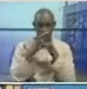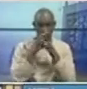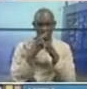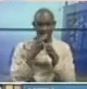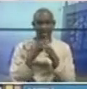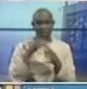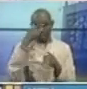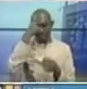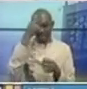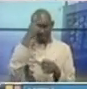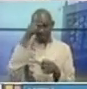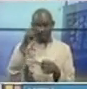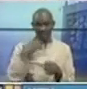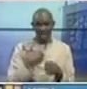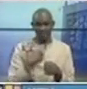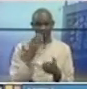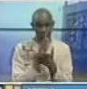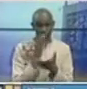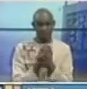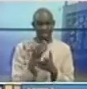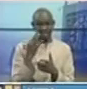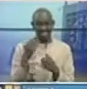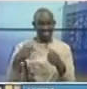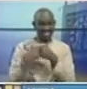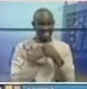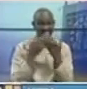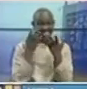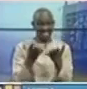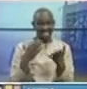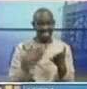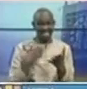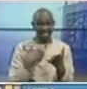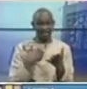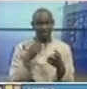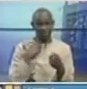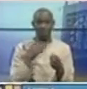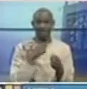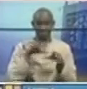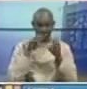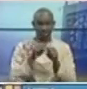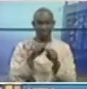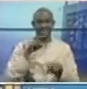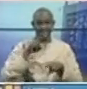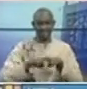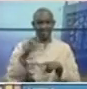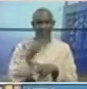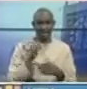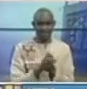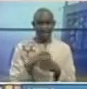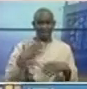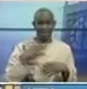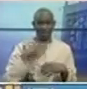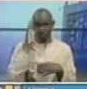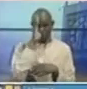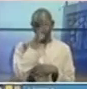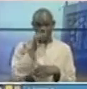Moses Wetangula is facing a formidable three-pronged challenge in a must-win bid to retain the Bungoma seat. Residents of Bungoma